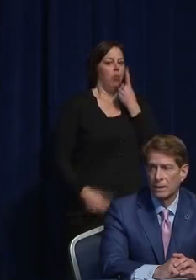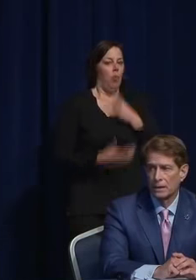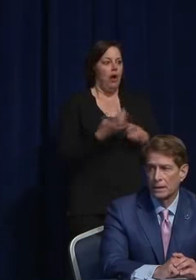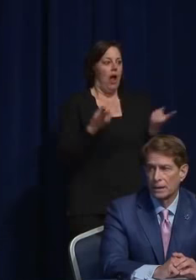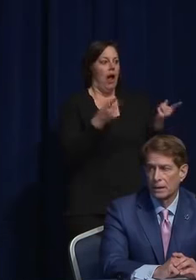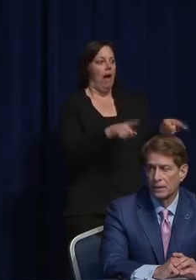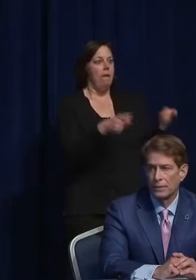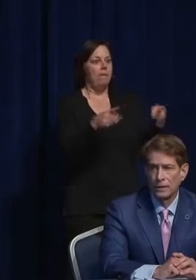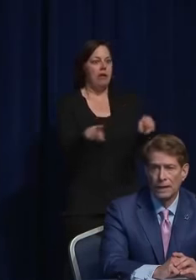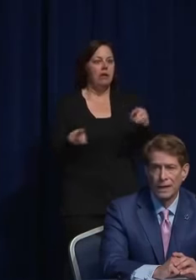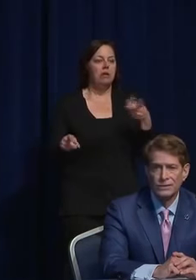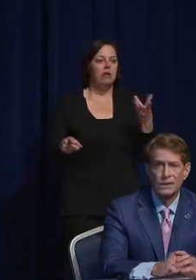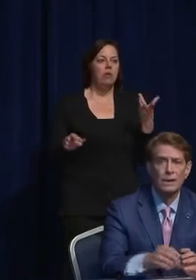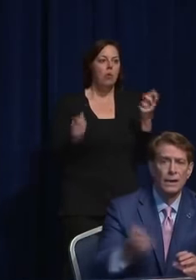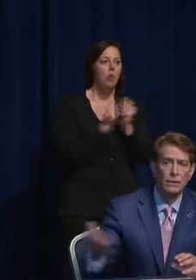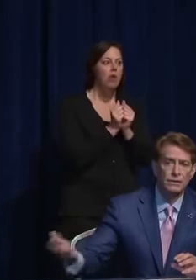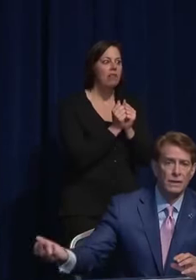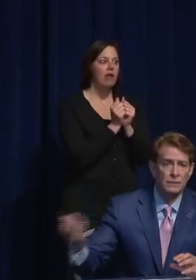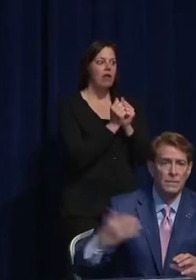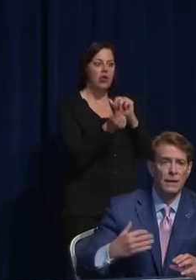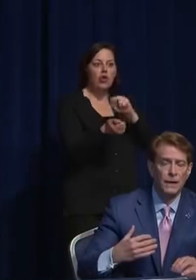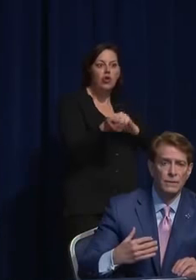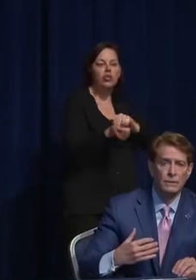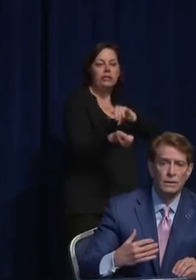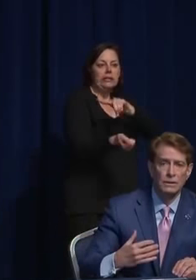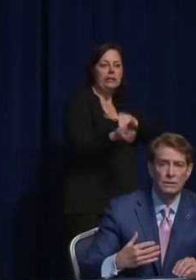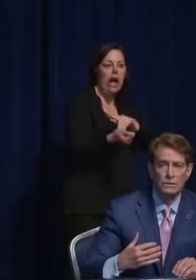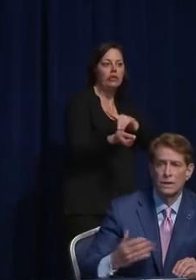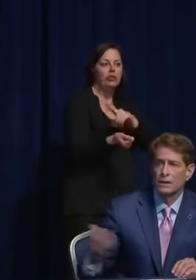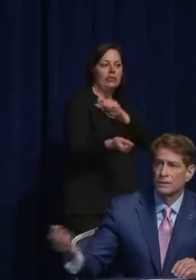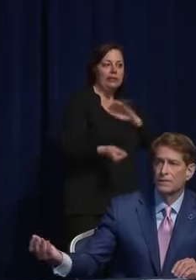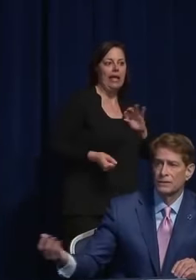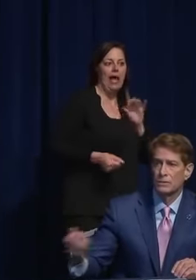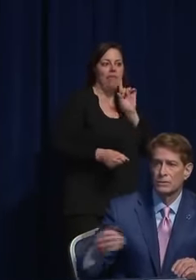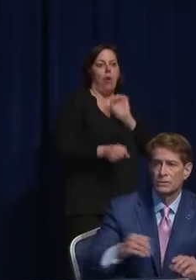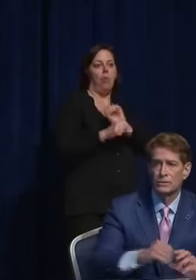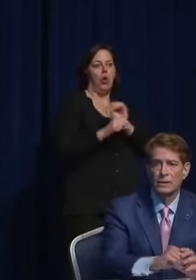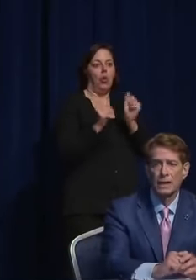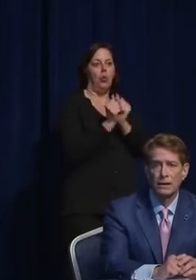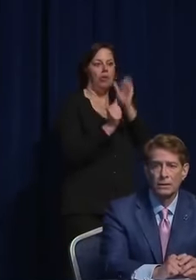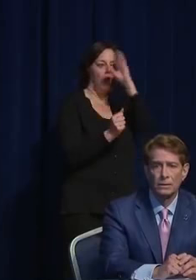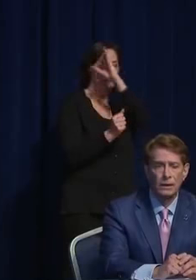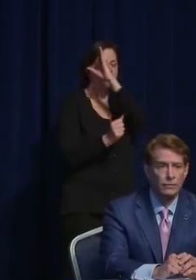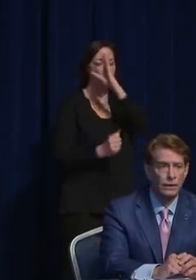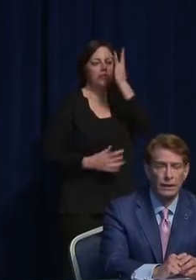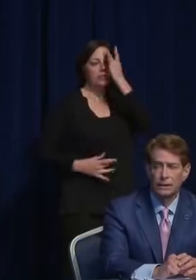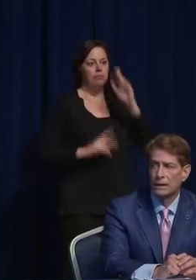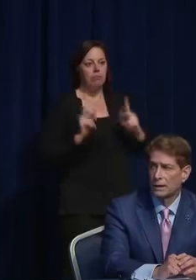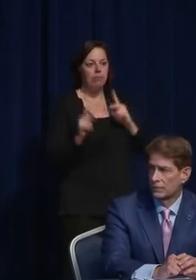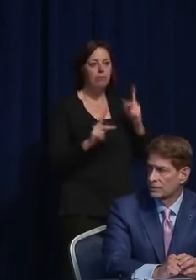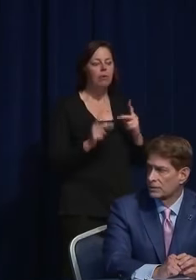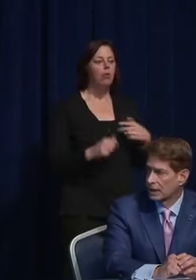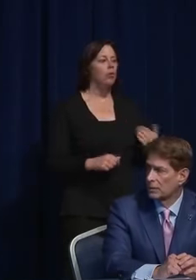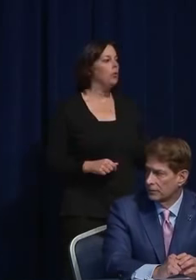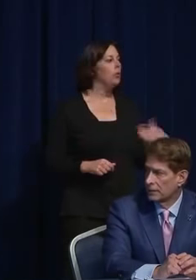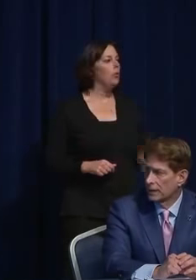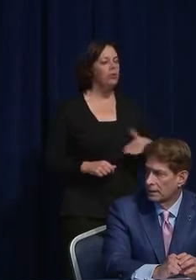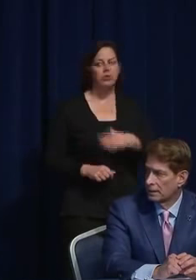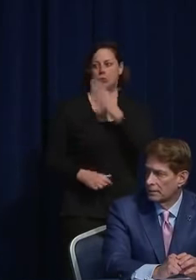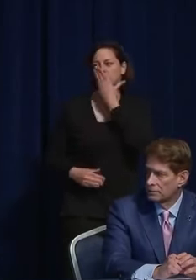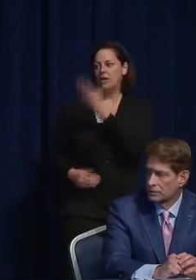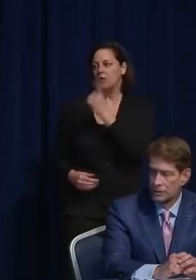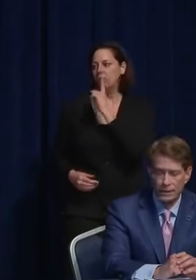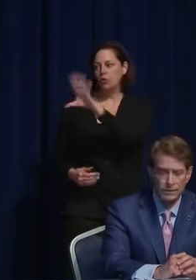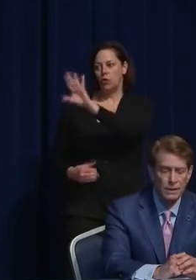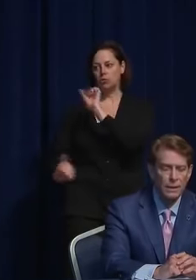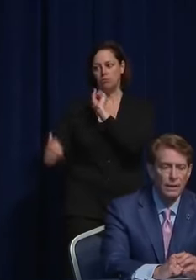on the front lines, and also gives me an opportunity to share his best wishes with our frontline caregivers. So thank you for that,